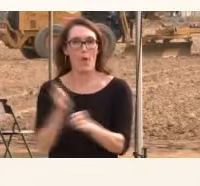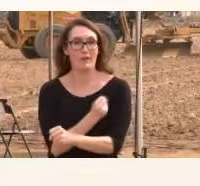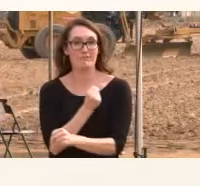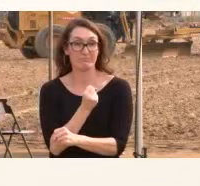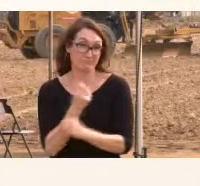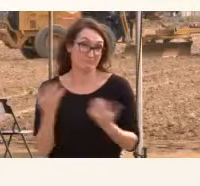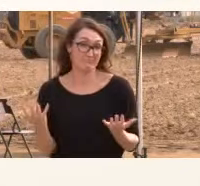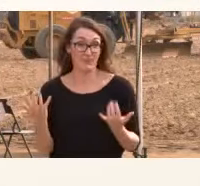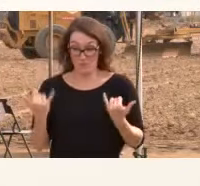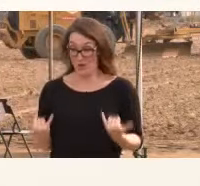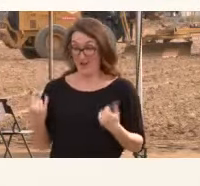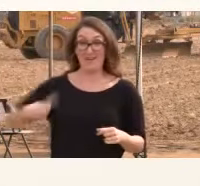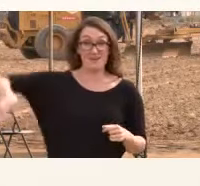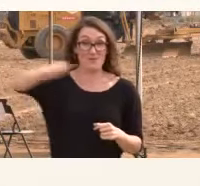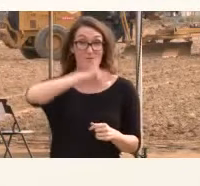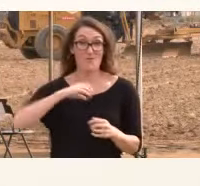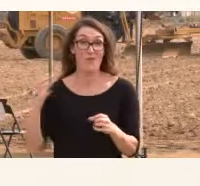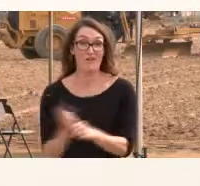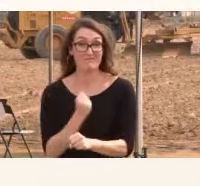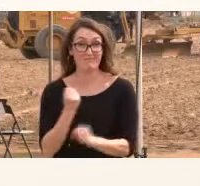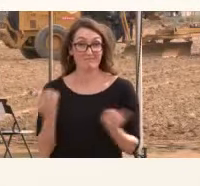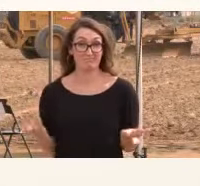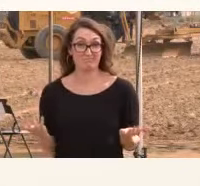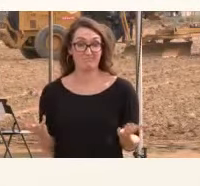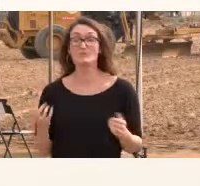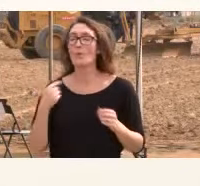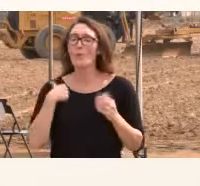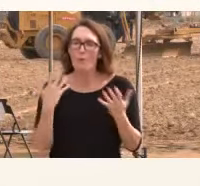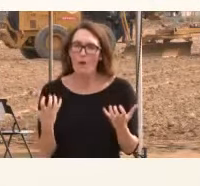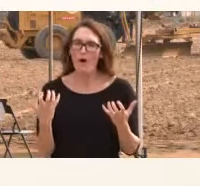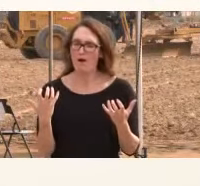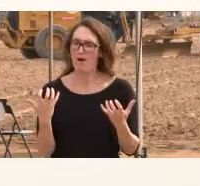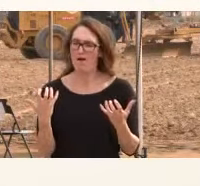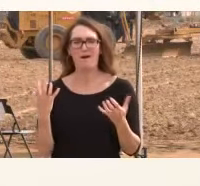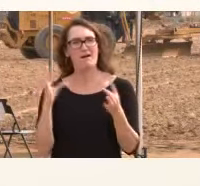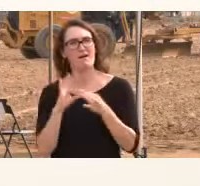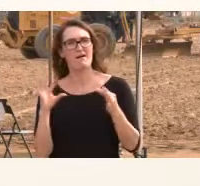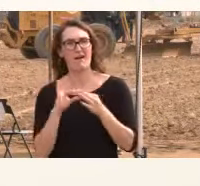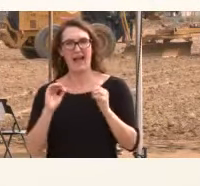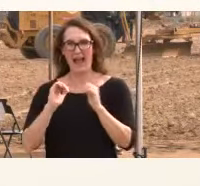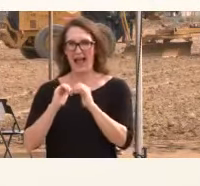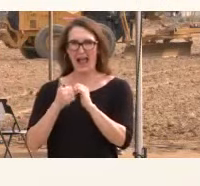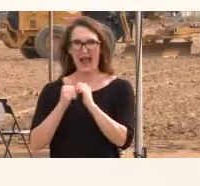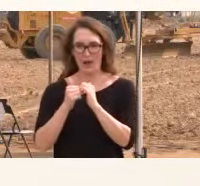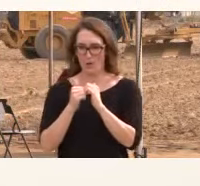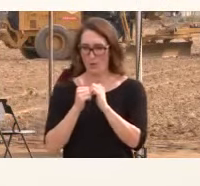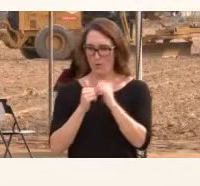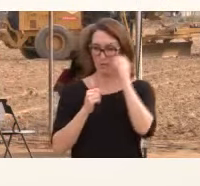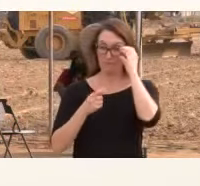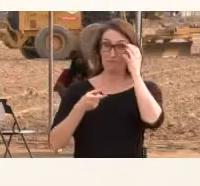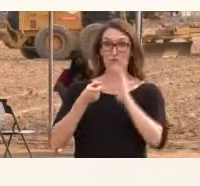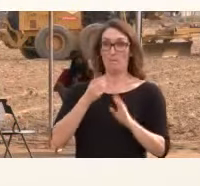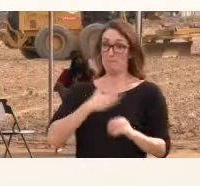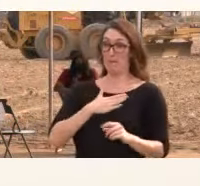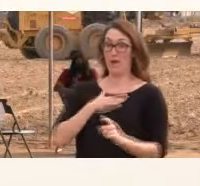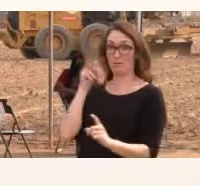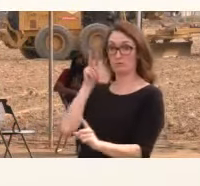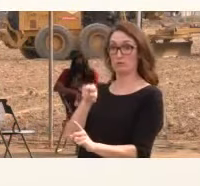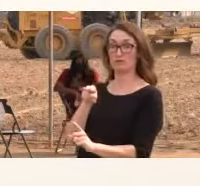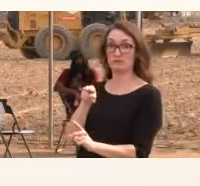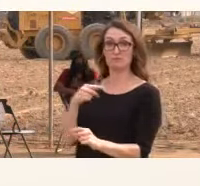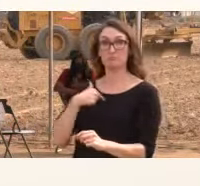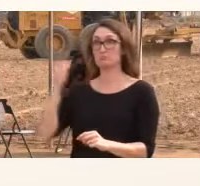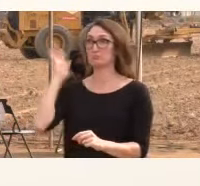of this educational jewel. So I want to spend a moment telling you about how we got here from my vantage point of a